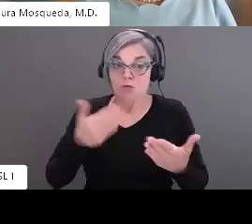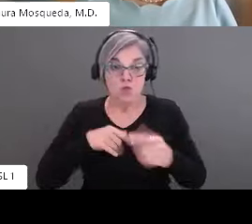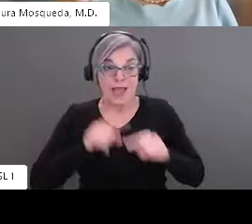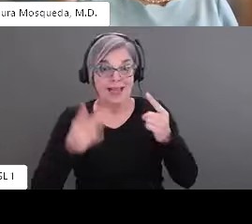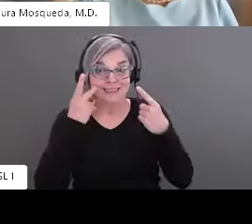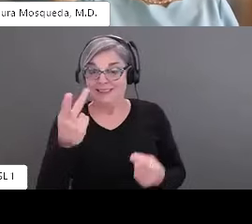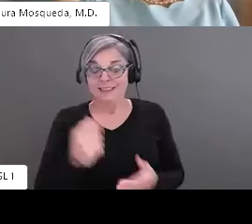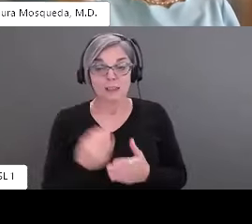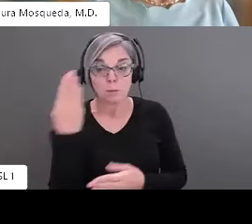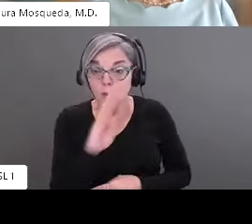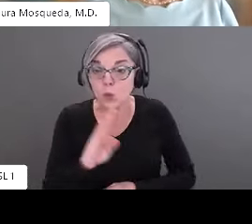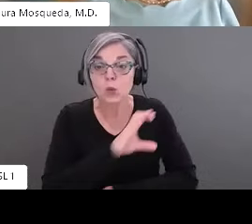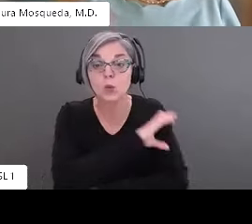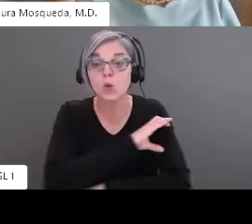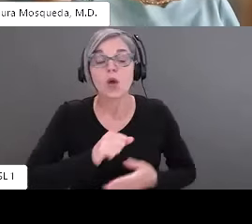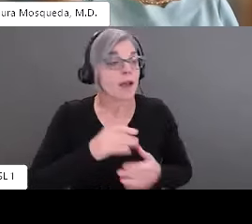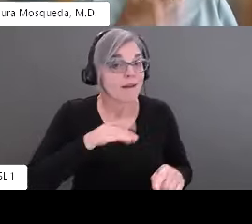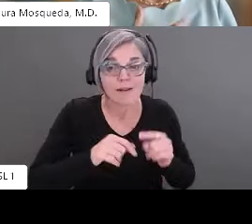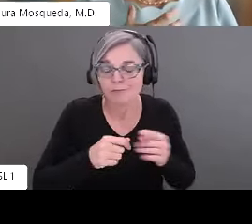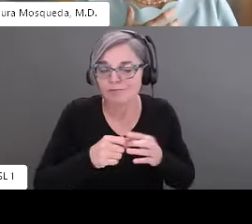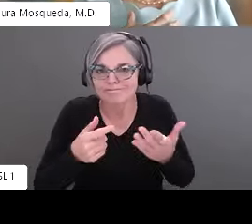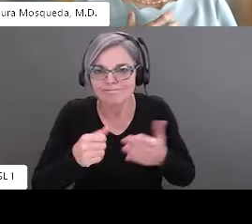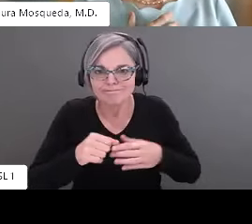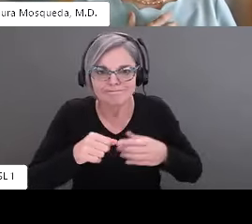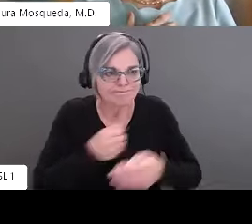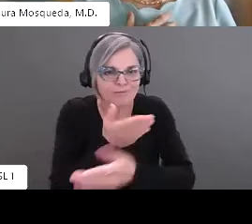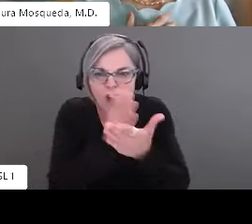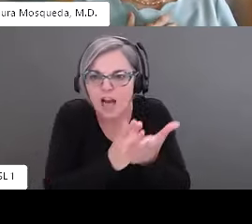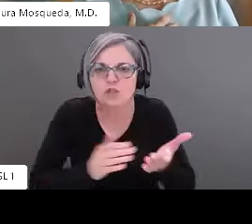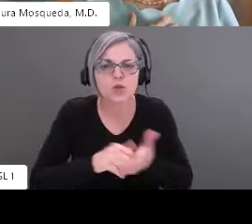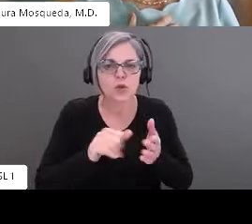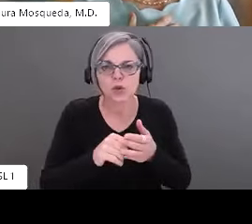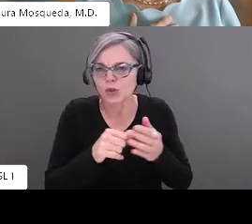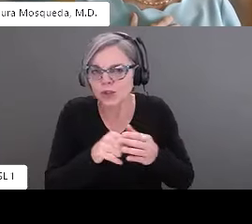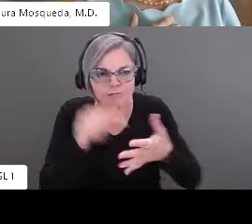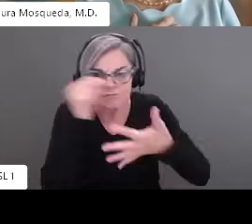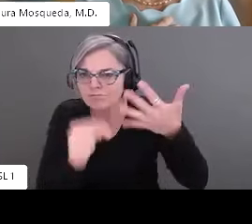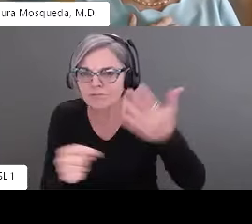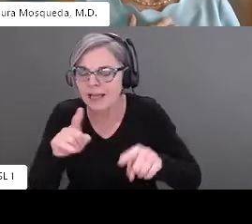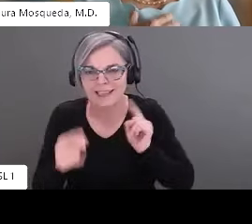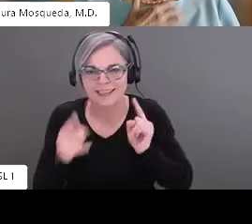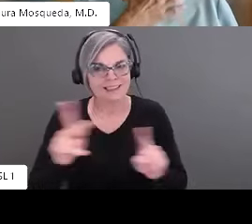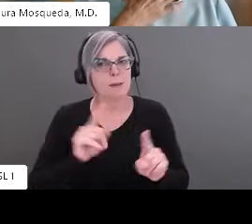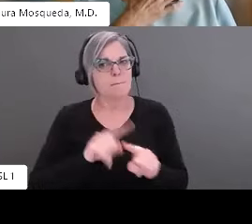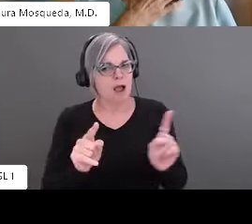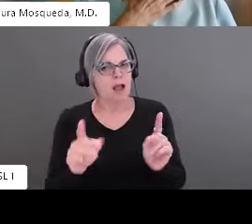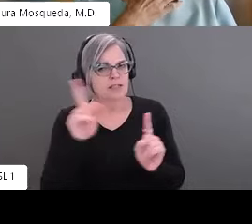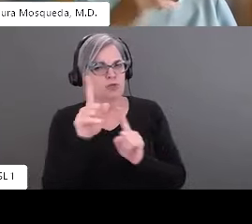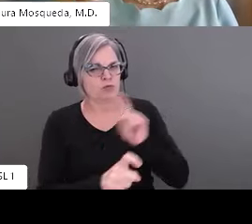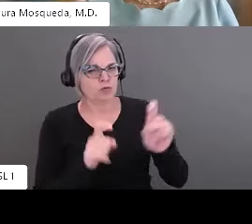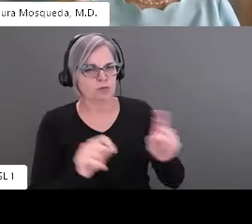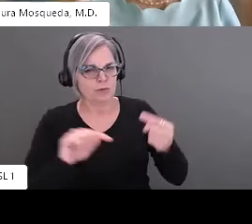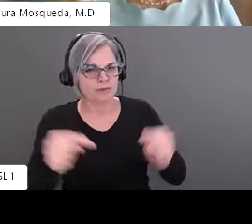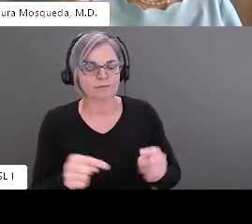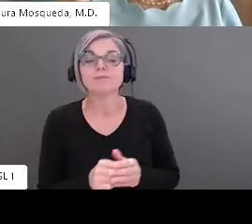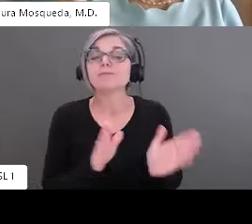He also found that there were more injuries on the left side of the face in particular, and neck injuries